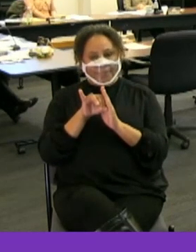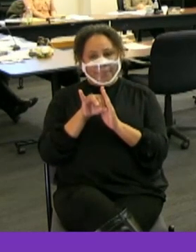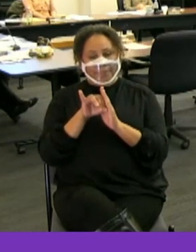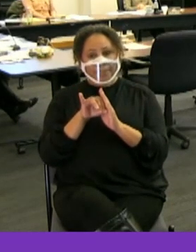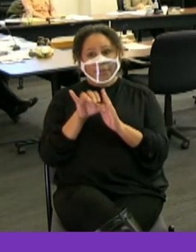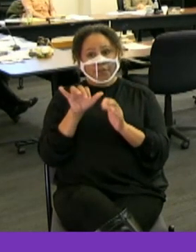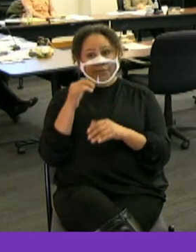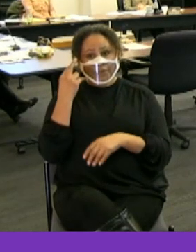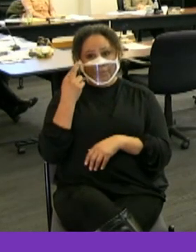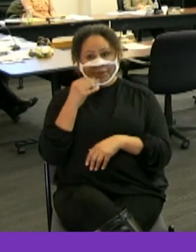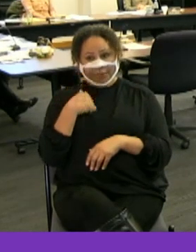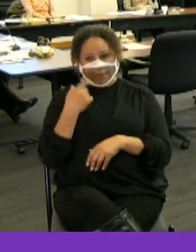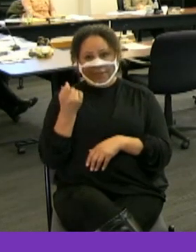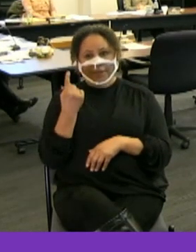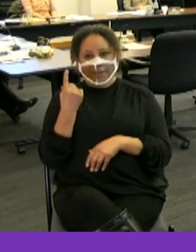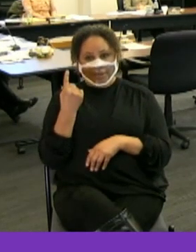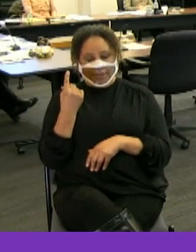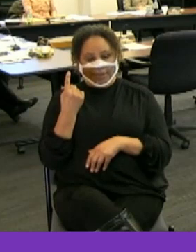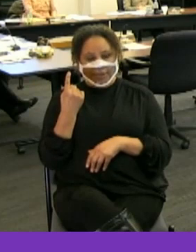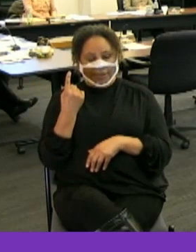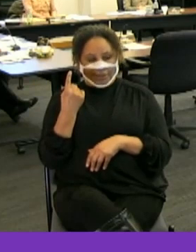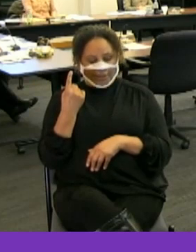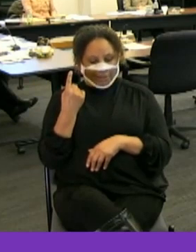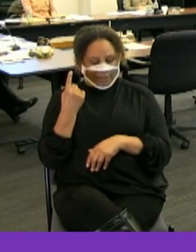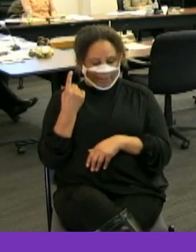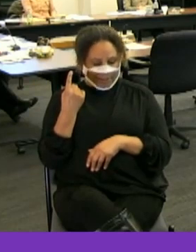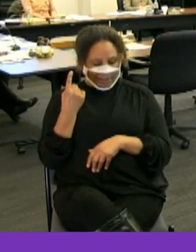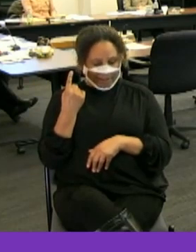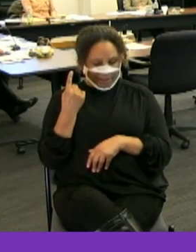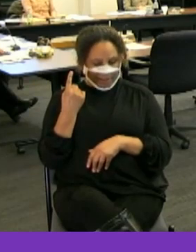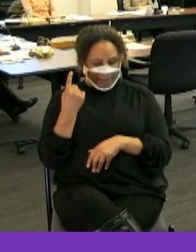for that reason. And I understand there's a cost.